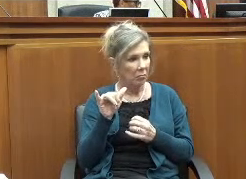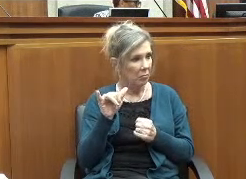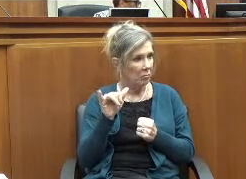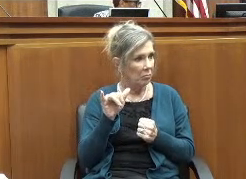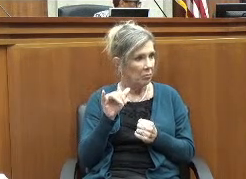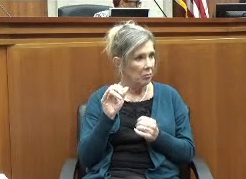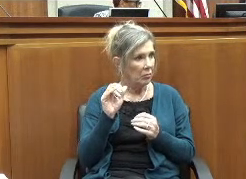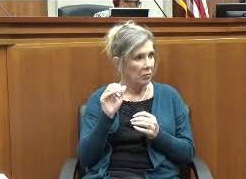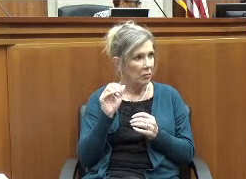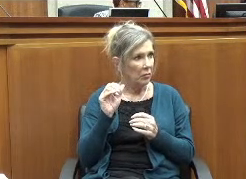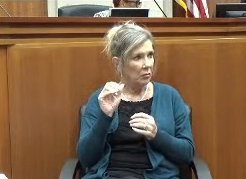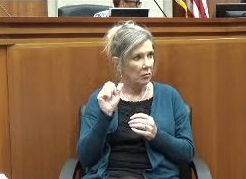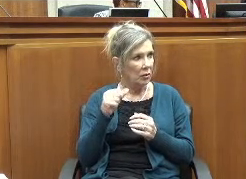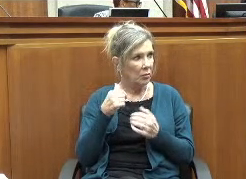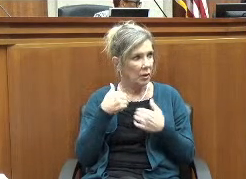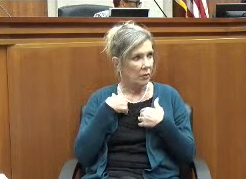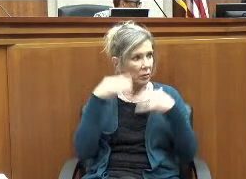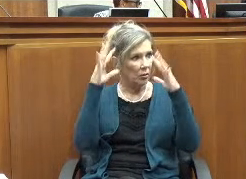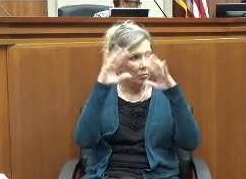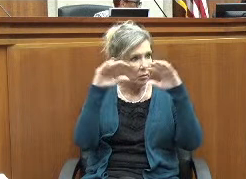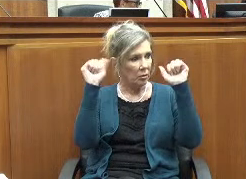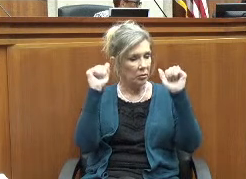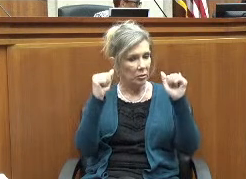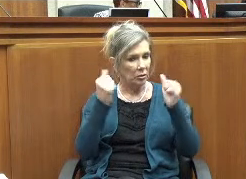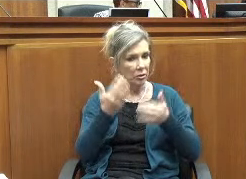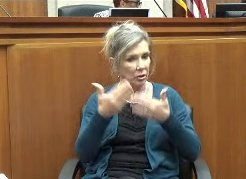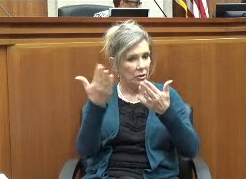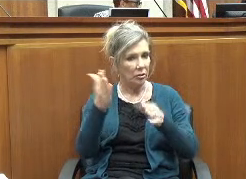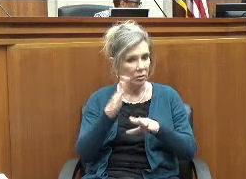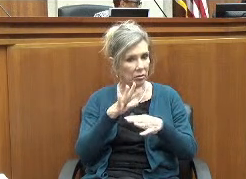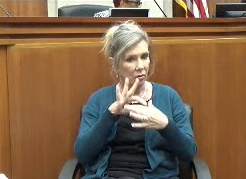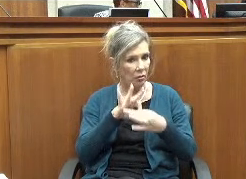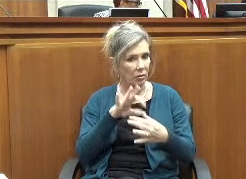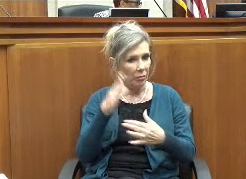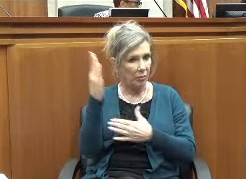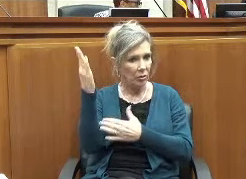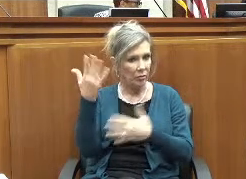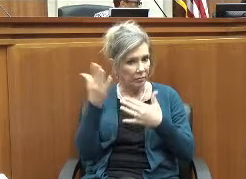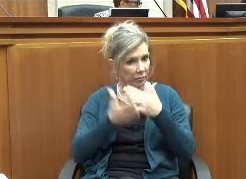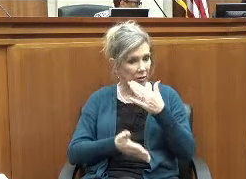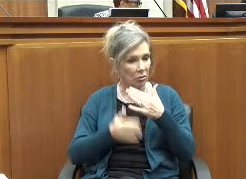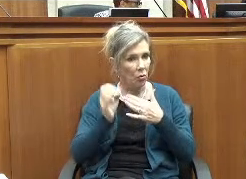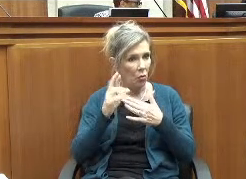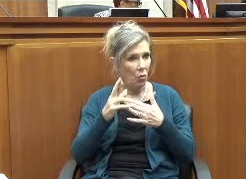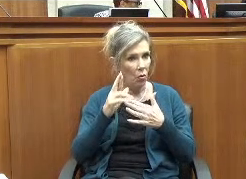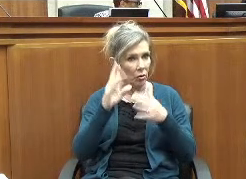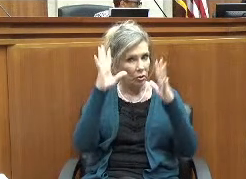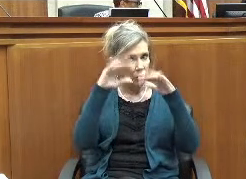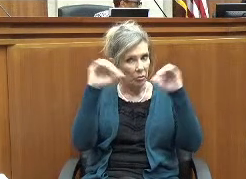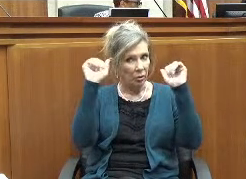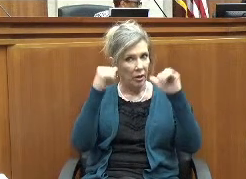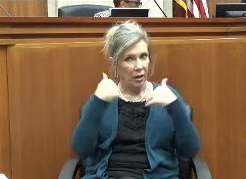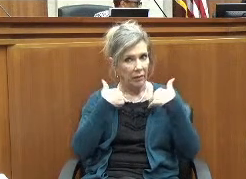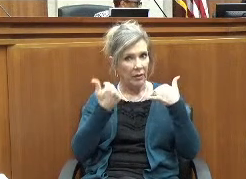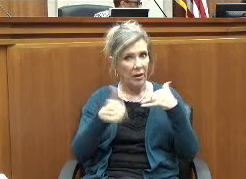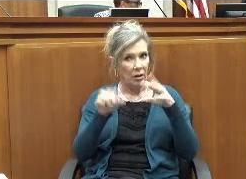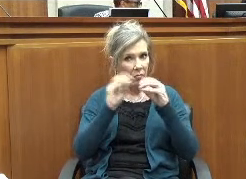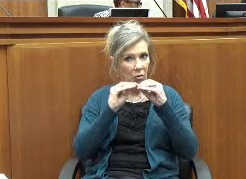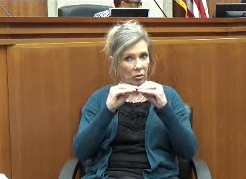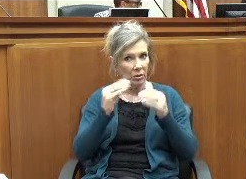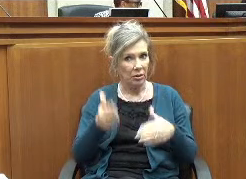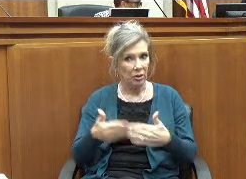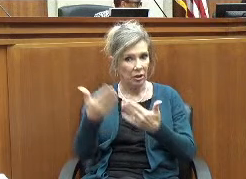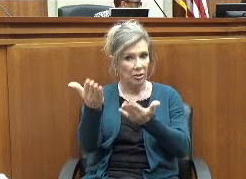superintendent's suggestions on the motion finished? Or does the superintendent have any more